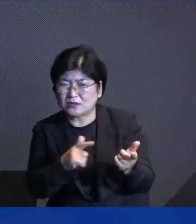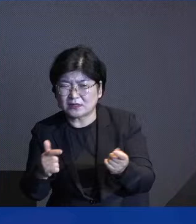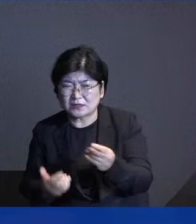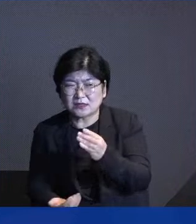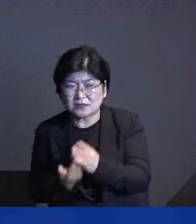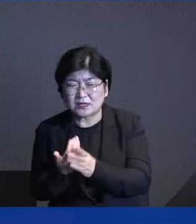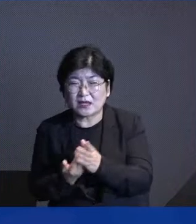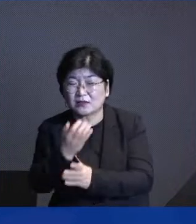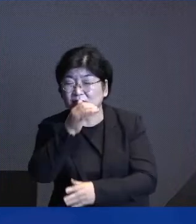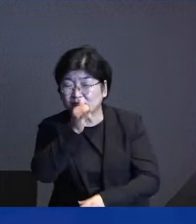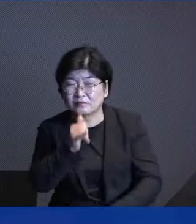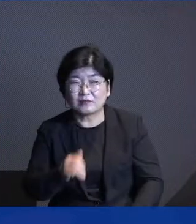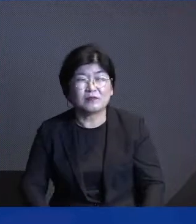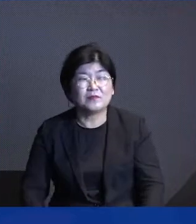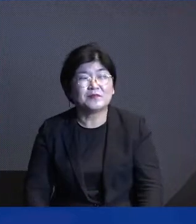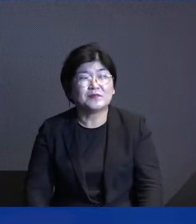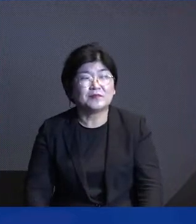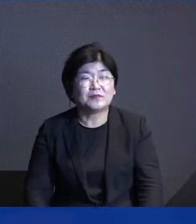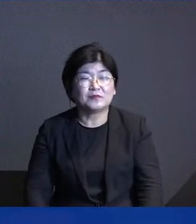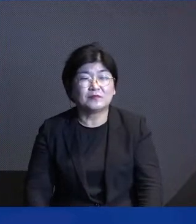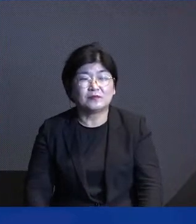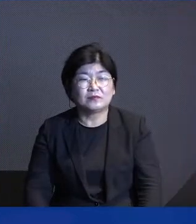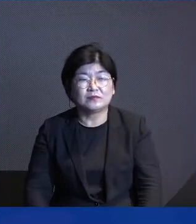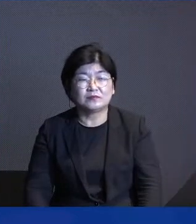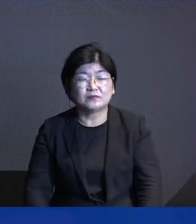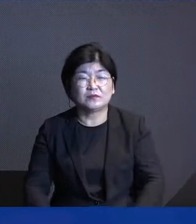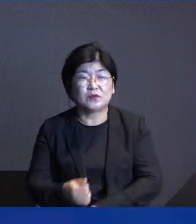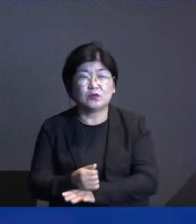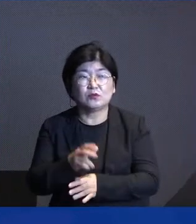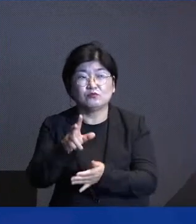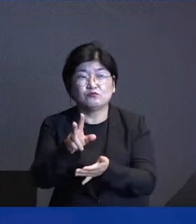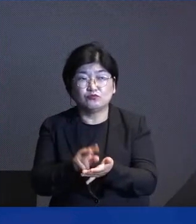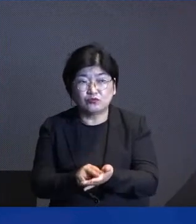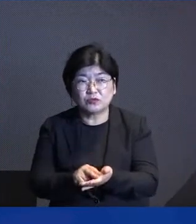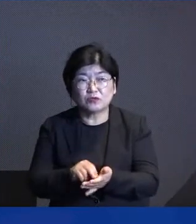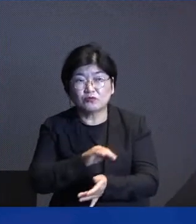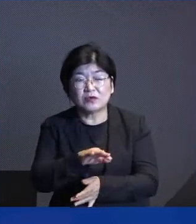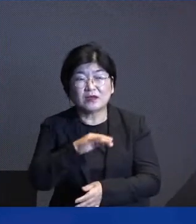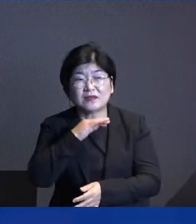building intergenerational bonds, which was fantastic, because I'm sure